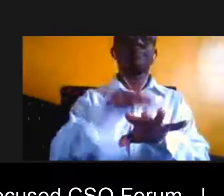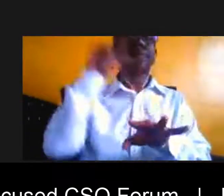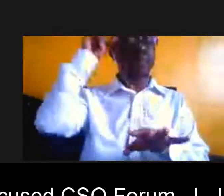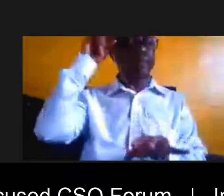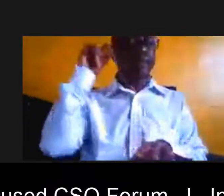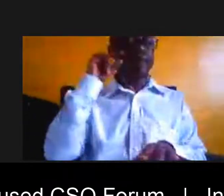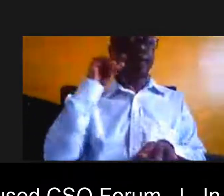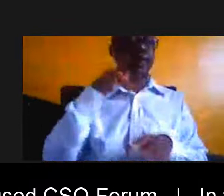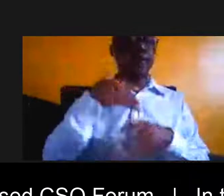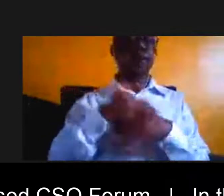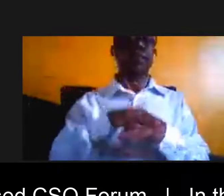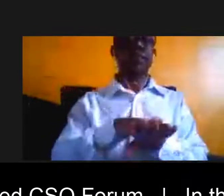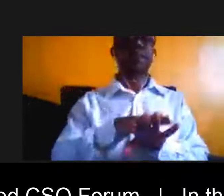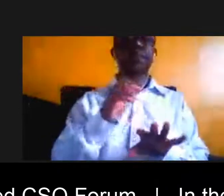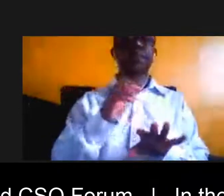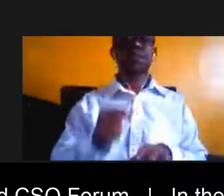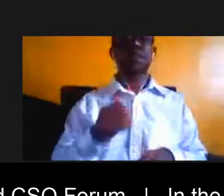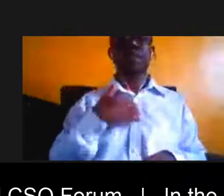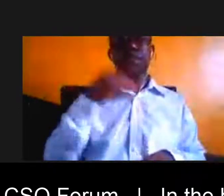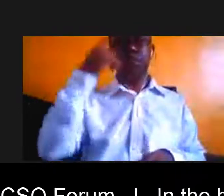gender